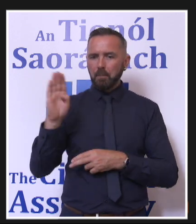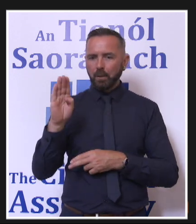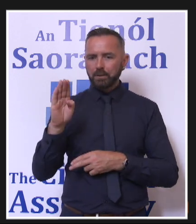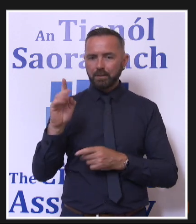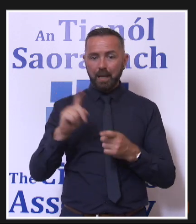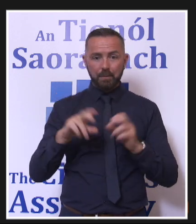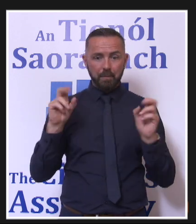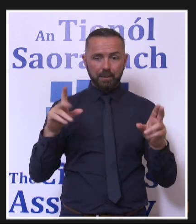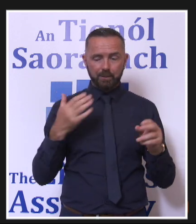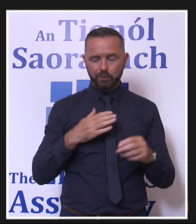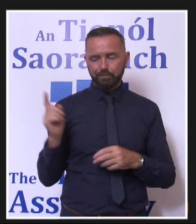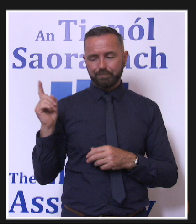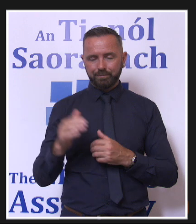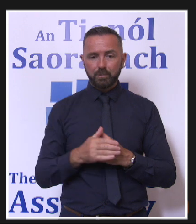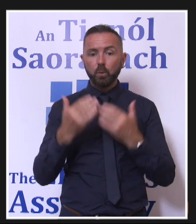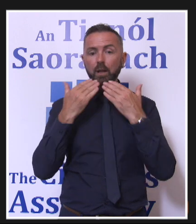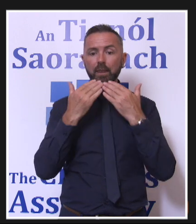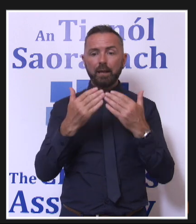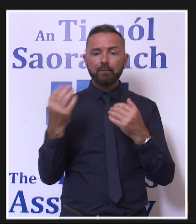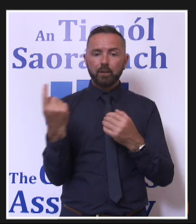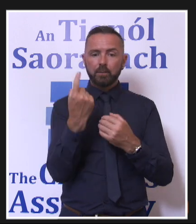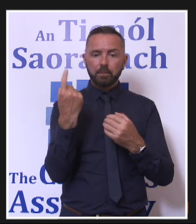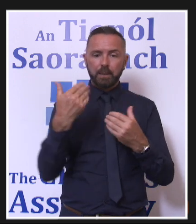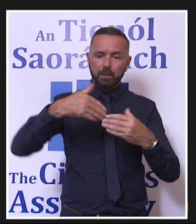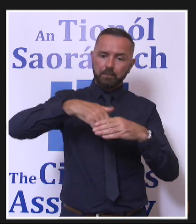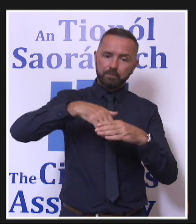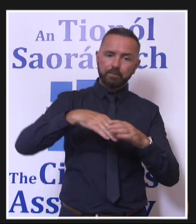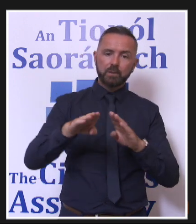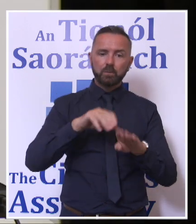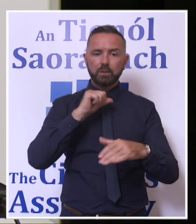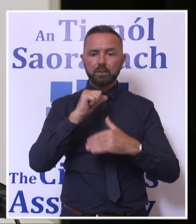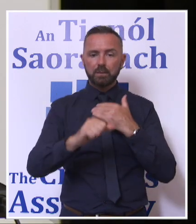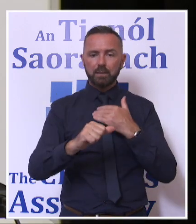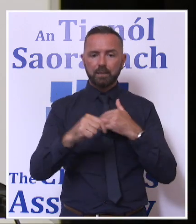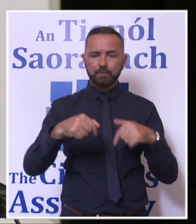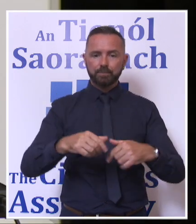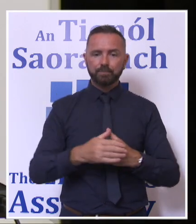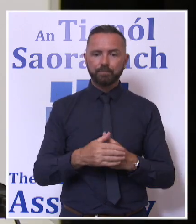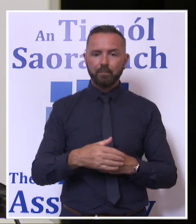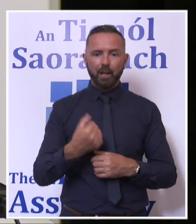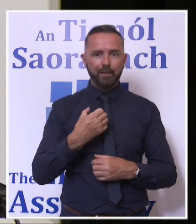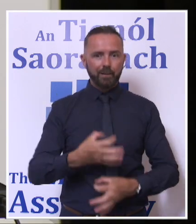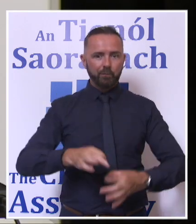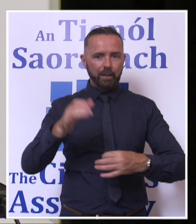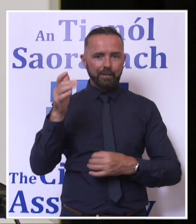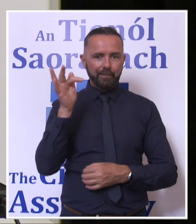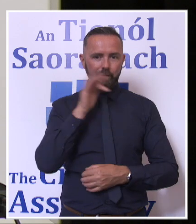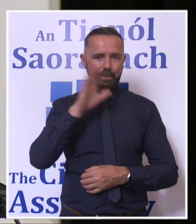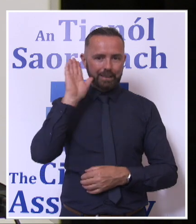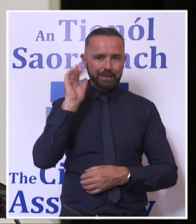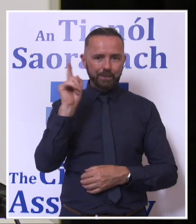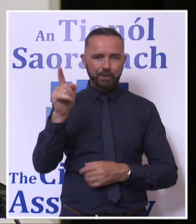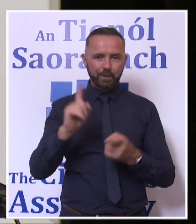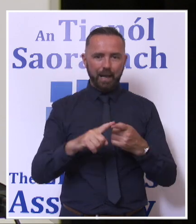in Manchester. Andy, thank you so much for being with us today. It's been absolutely amazing. I know I've had great fun listening to it, and